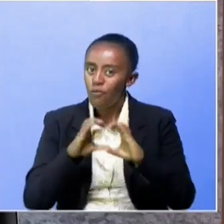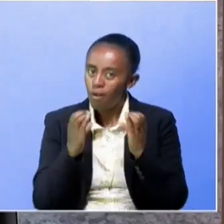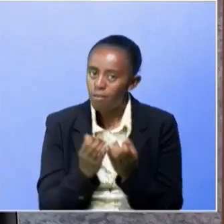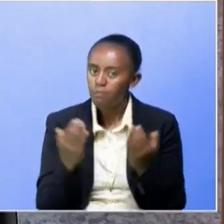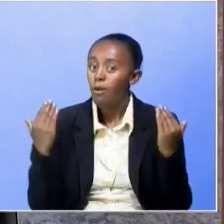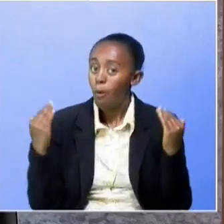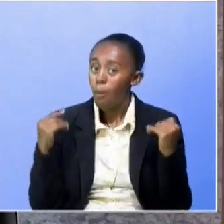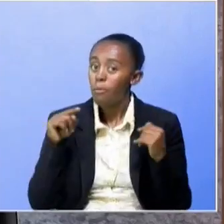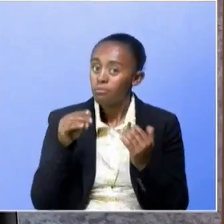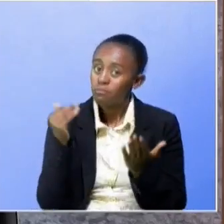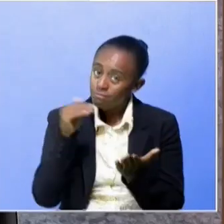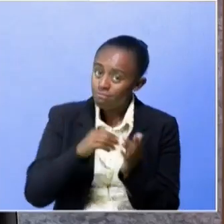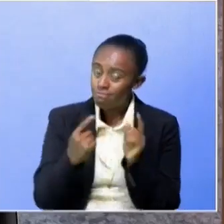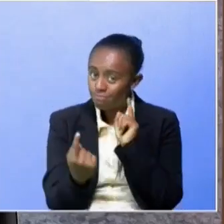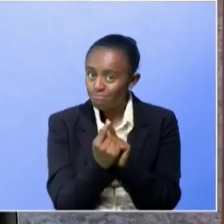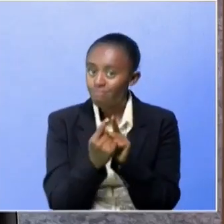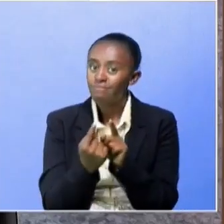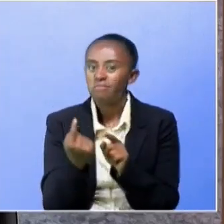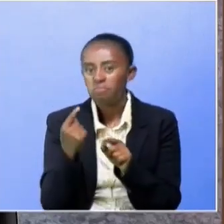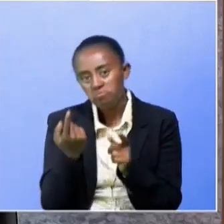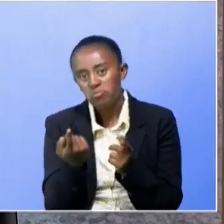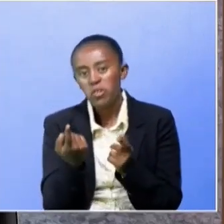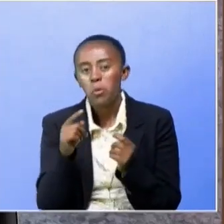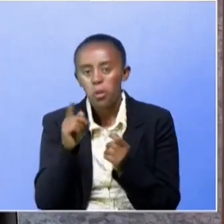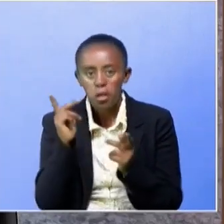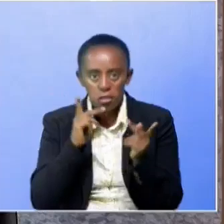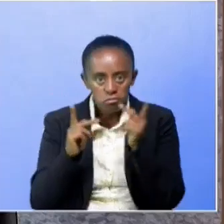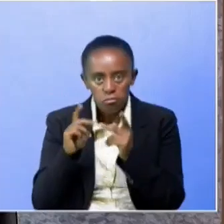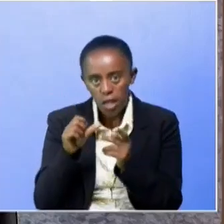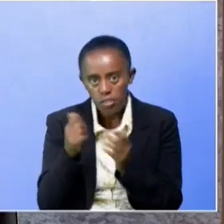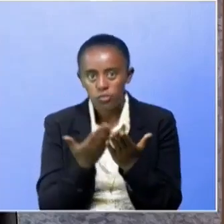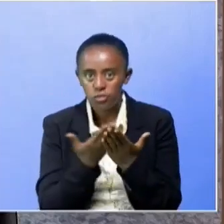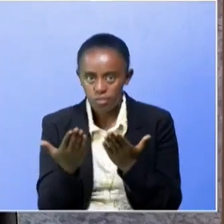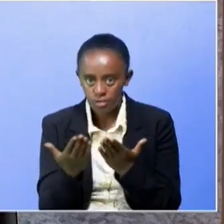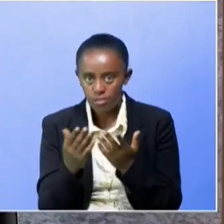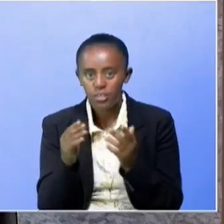I hope to see you again next time when we explore other